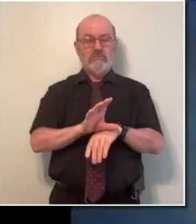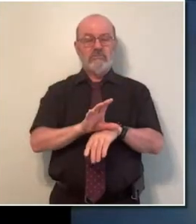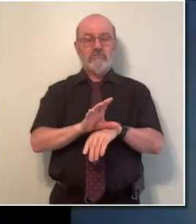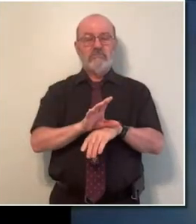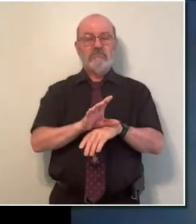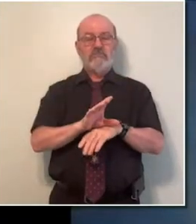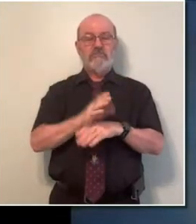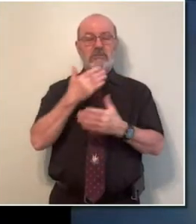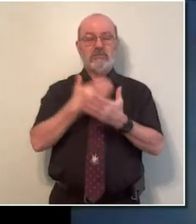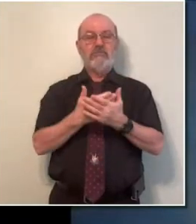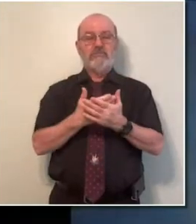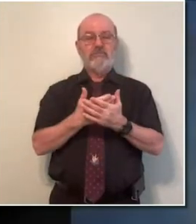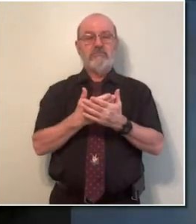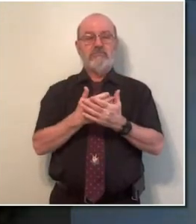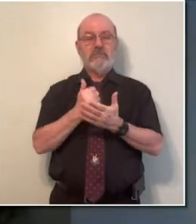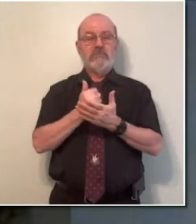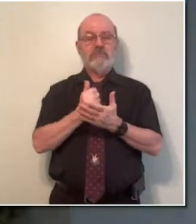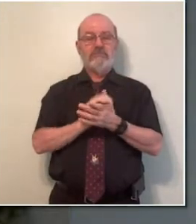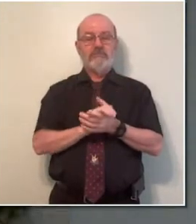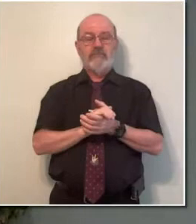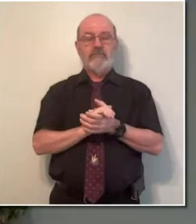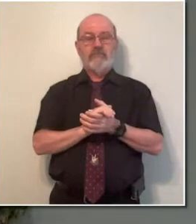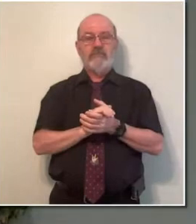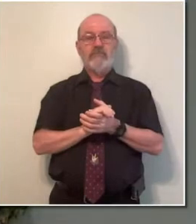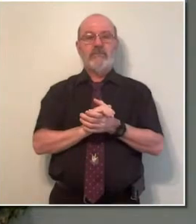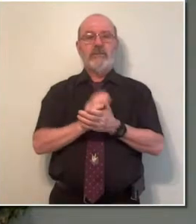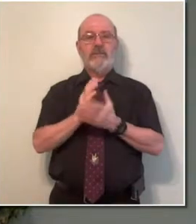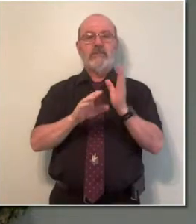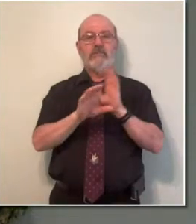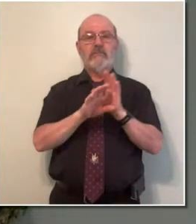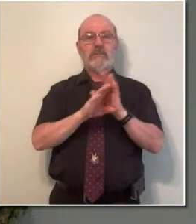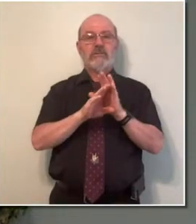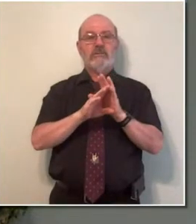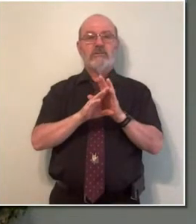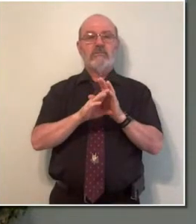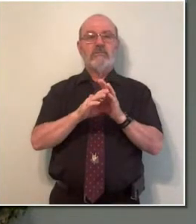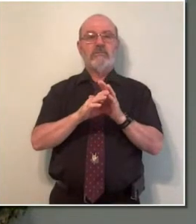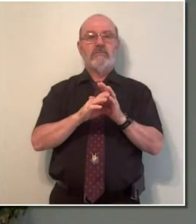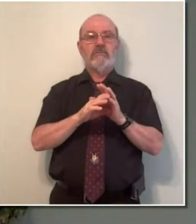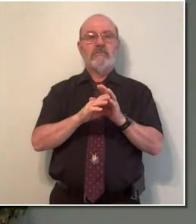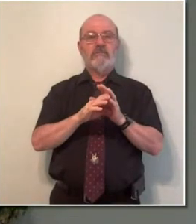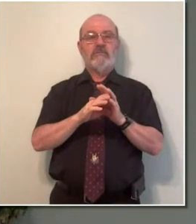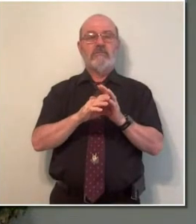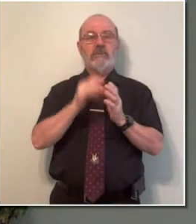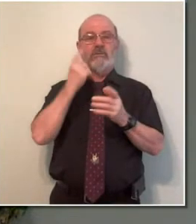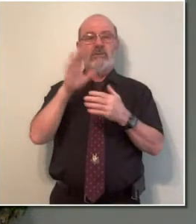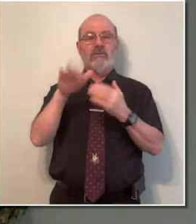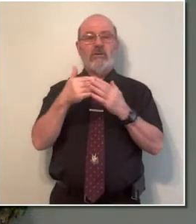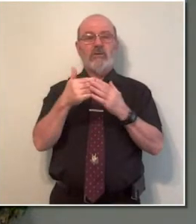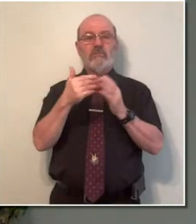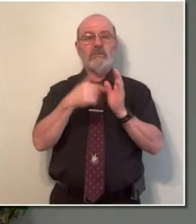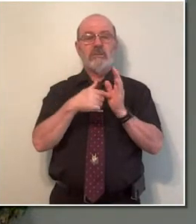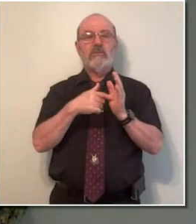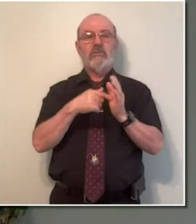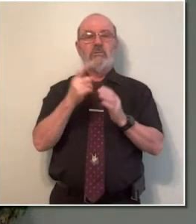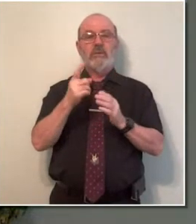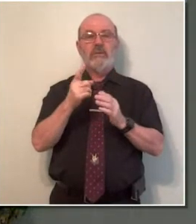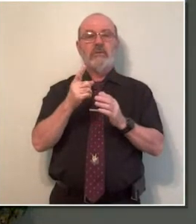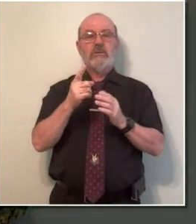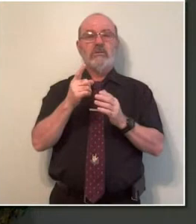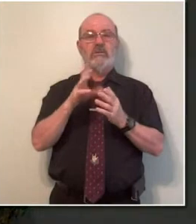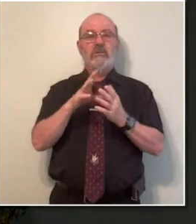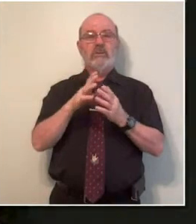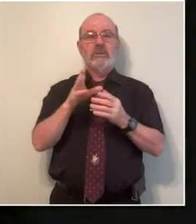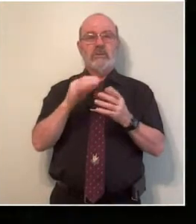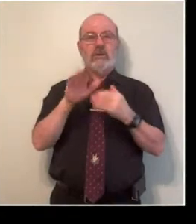good. Amen. A couple of pictures that were given here. I don't think they got up on the screen, but one of them with a suit, did they? Yeah.